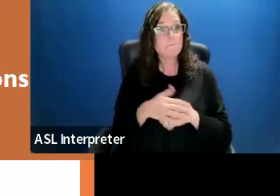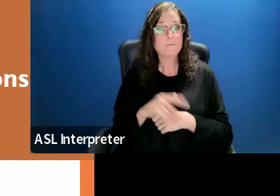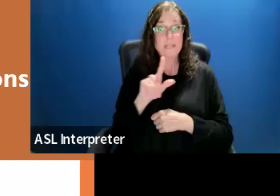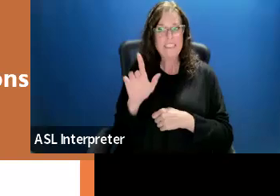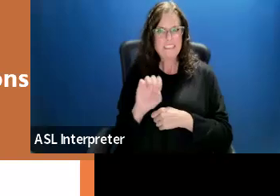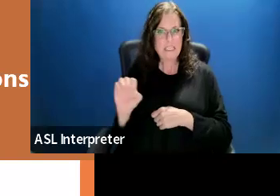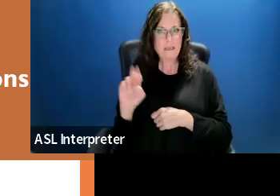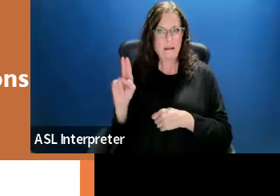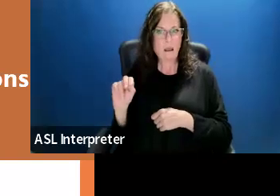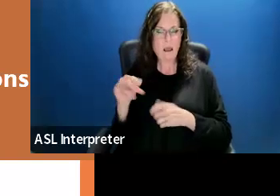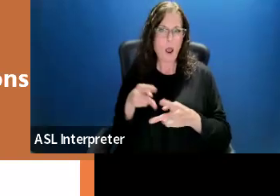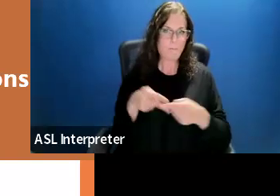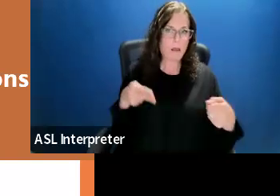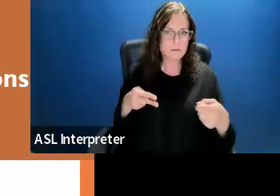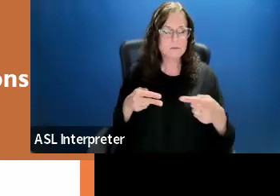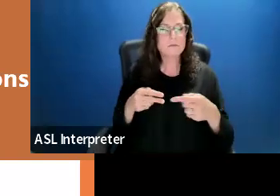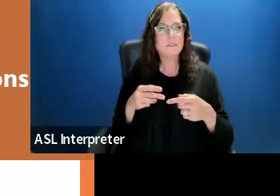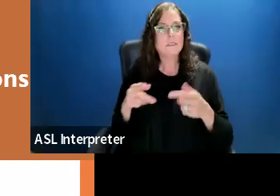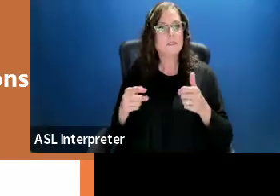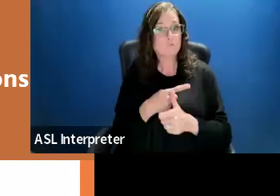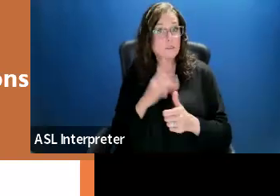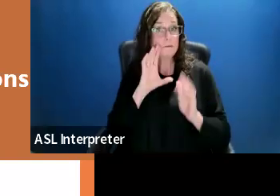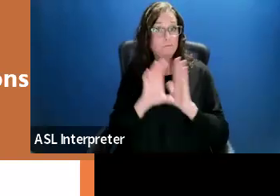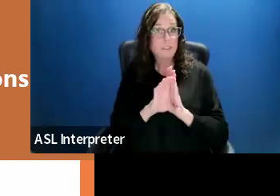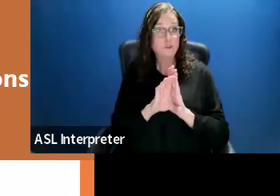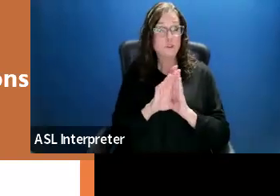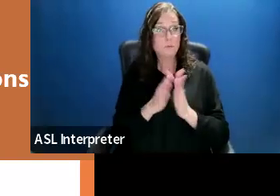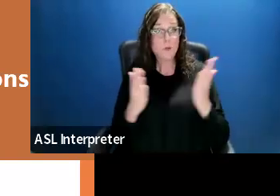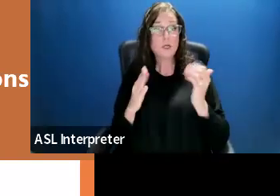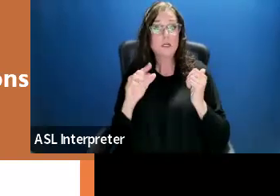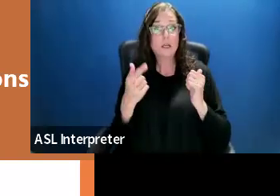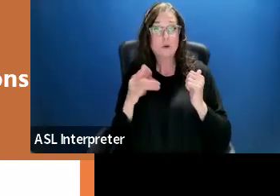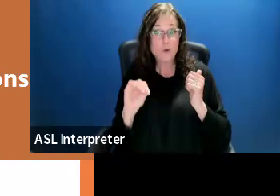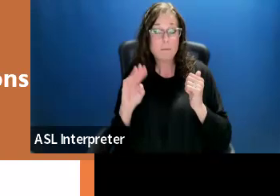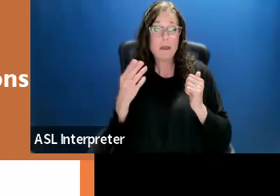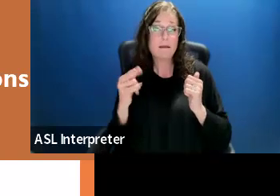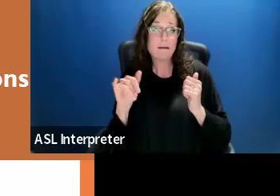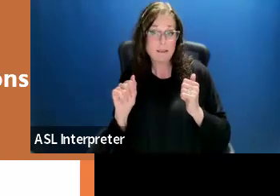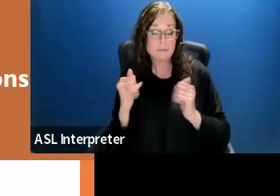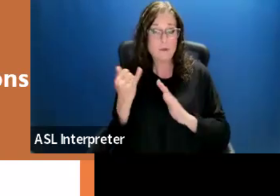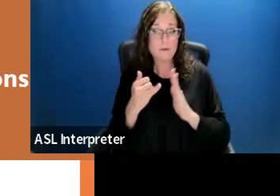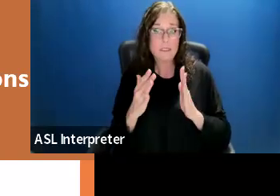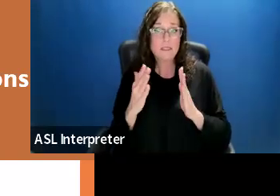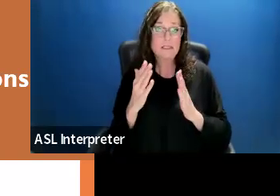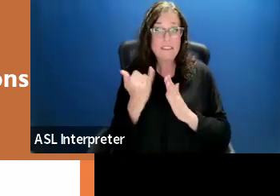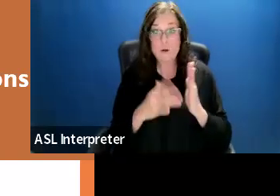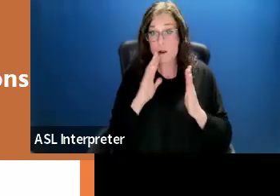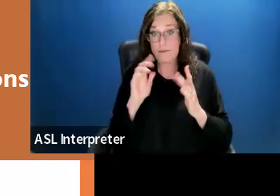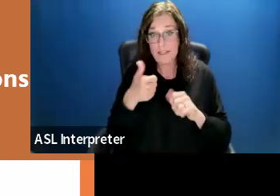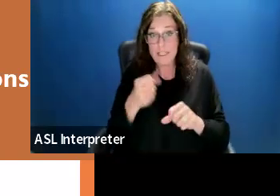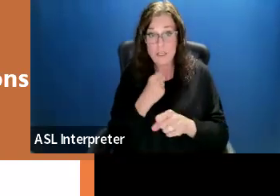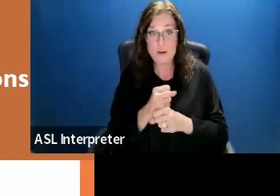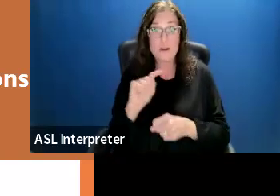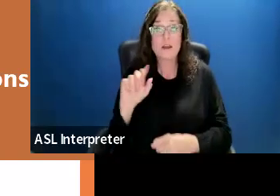Z Unplugged. In her debut picture book, Grammy Award winner and Billboard Gospel Artist of the Decade,